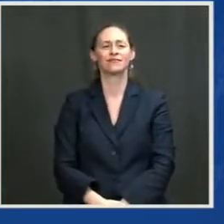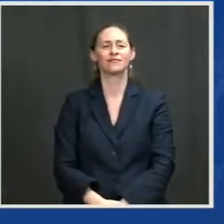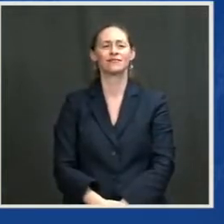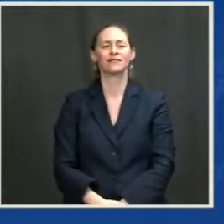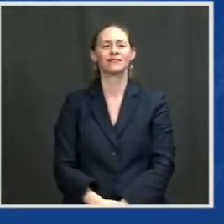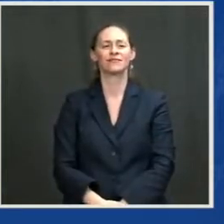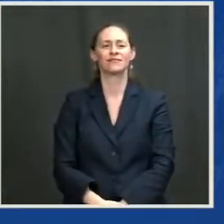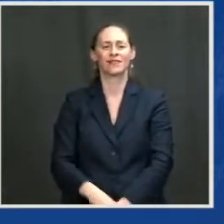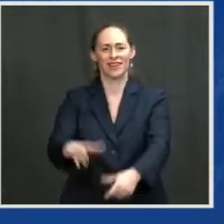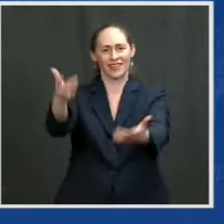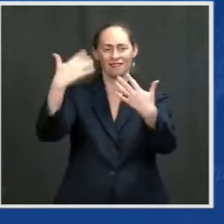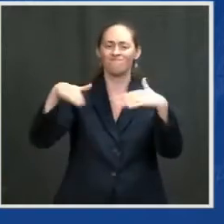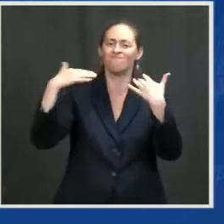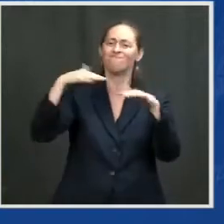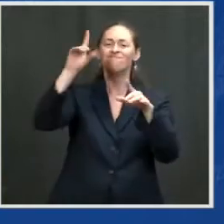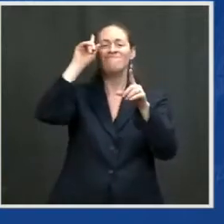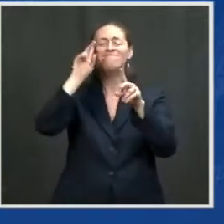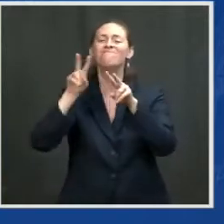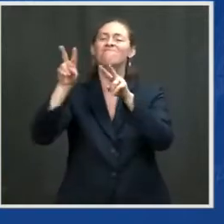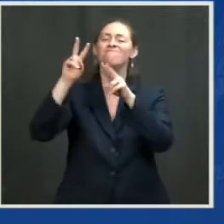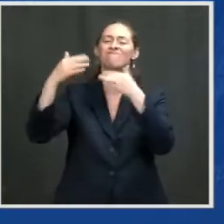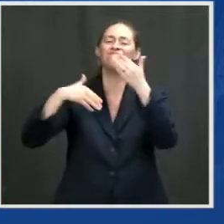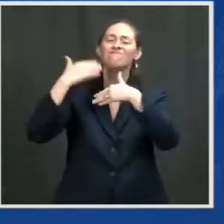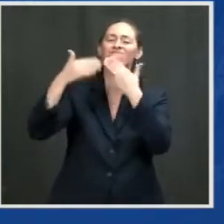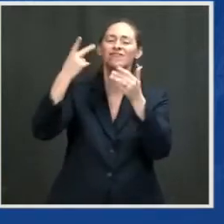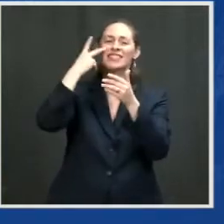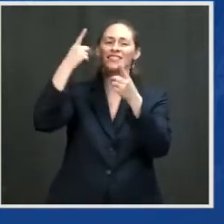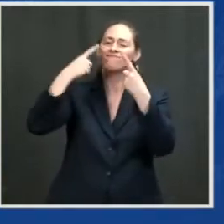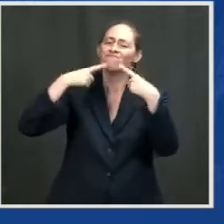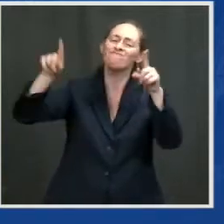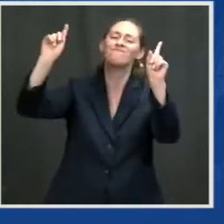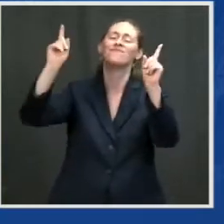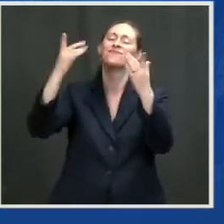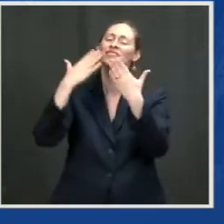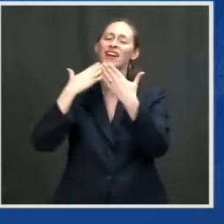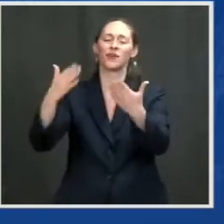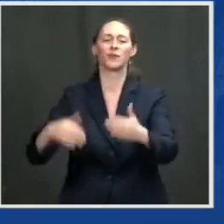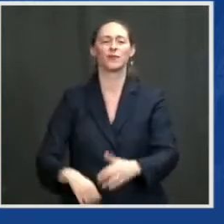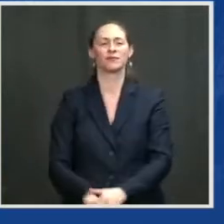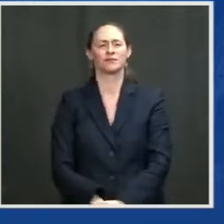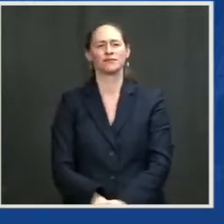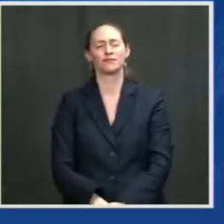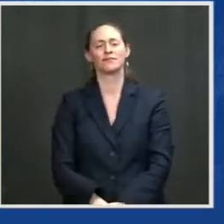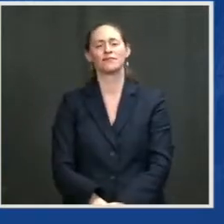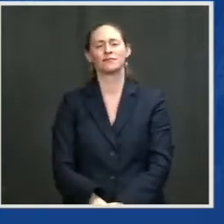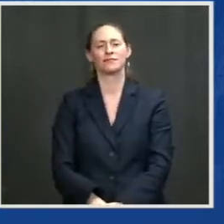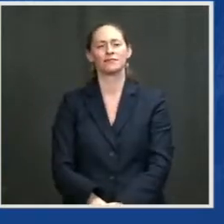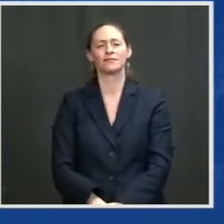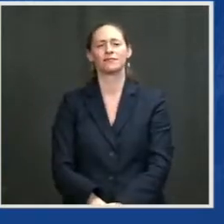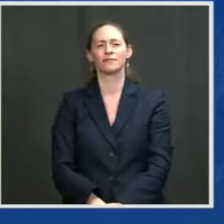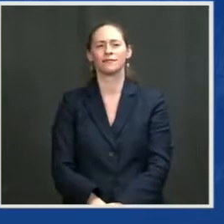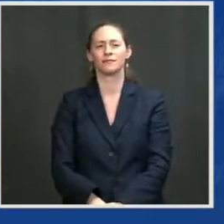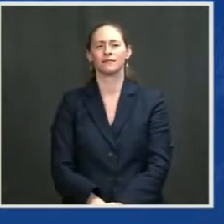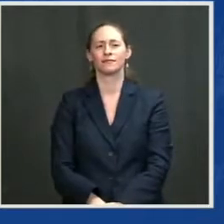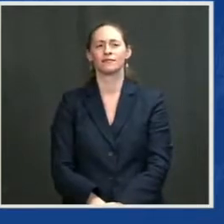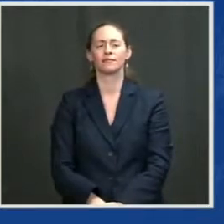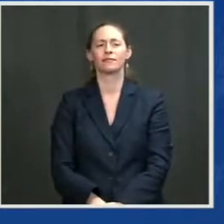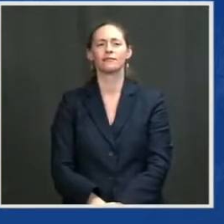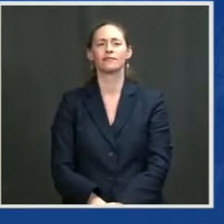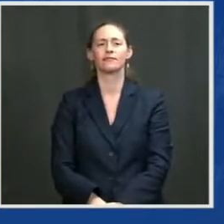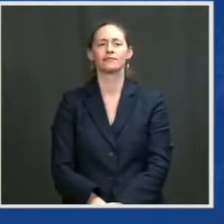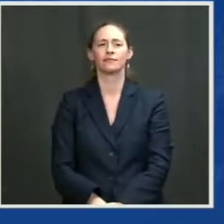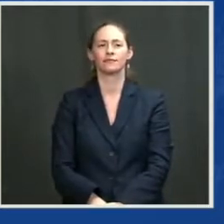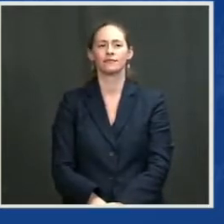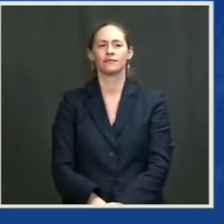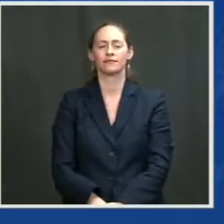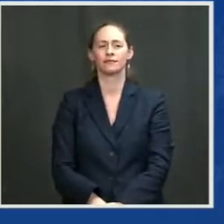And he said, son, sit down, sit down. He pounded his desk. And I sat down. He said, how much